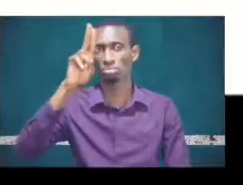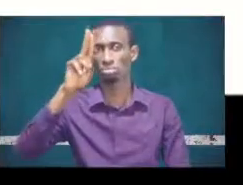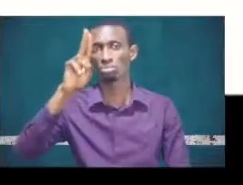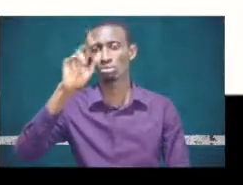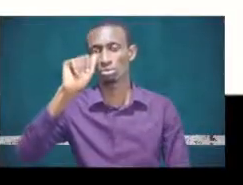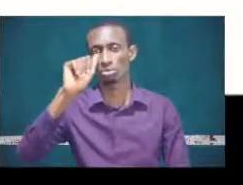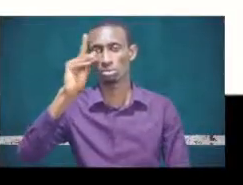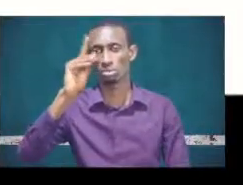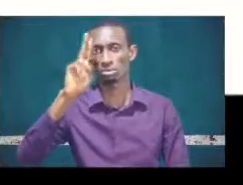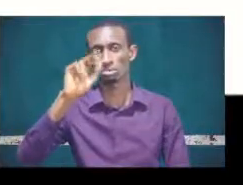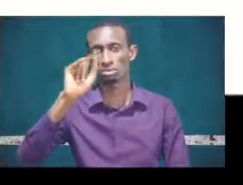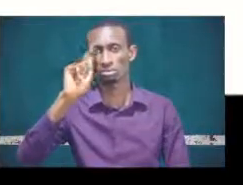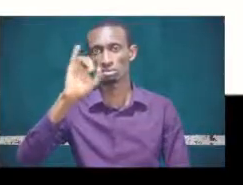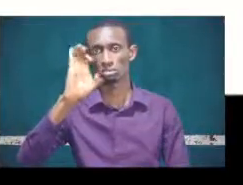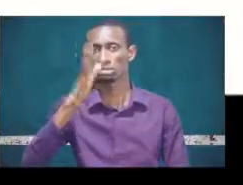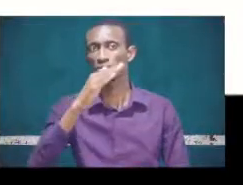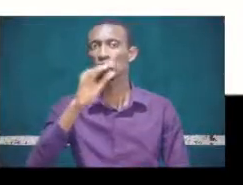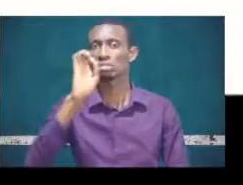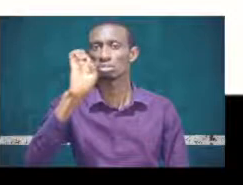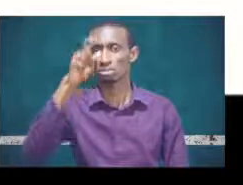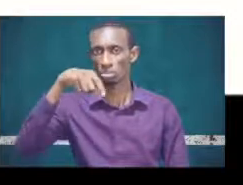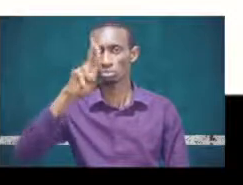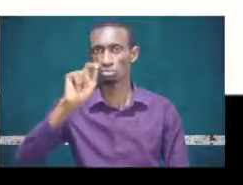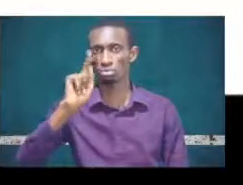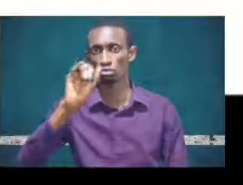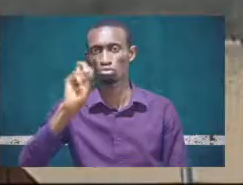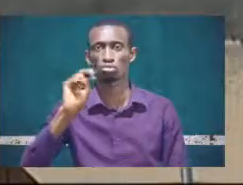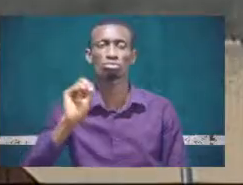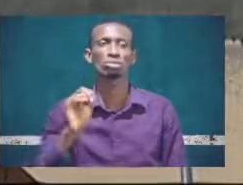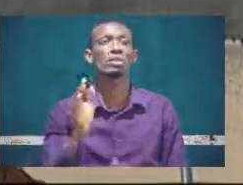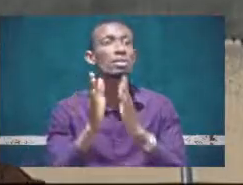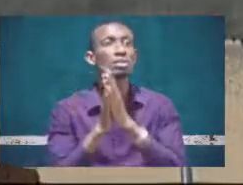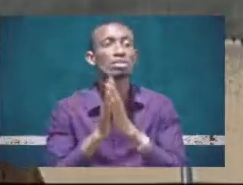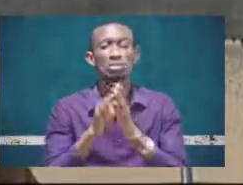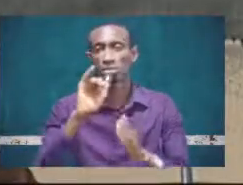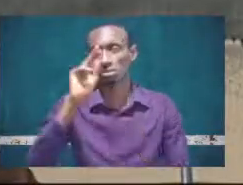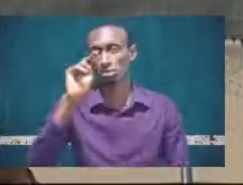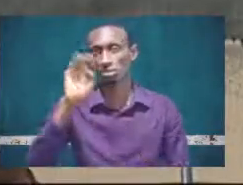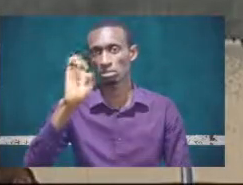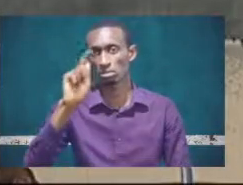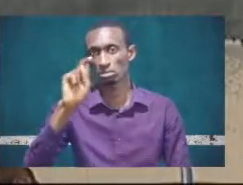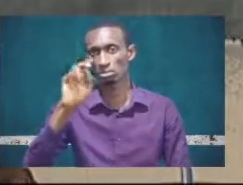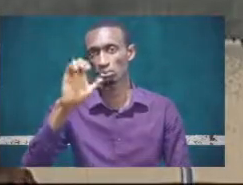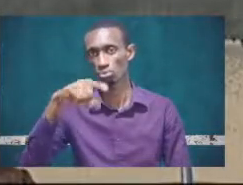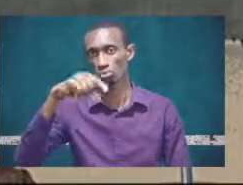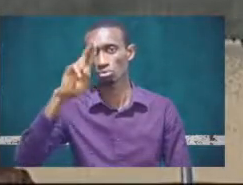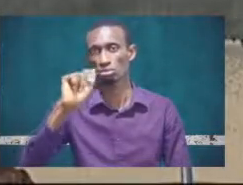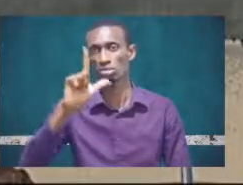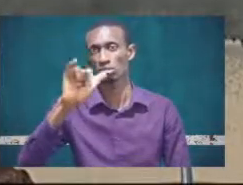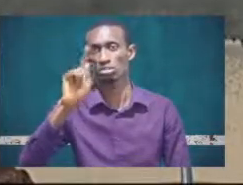and inequalities. Of course, I'll be working with Senior 4